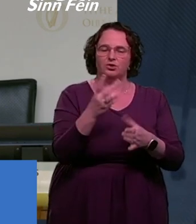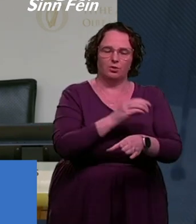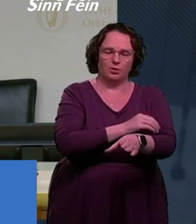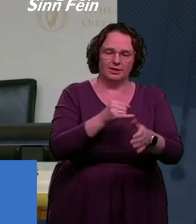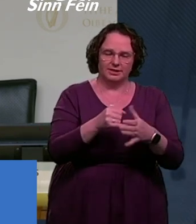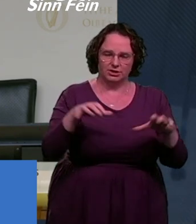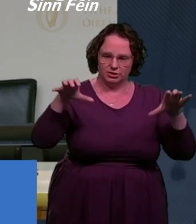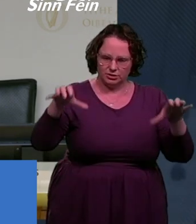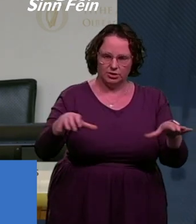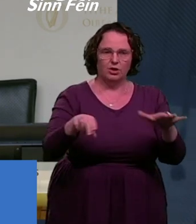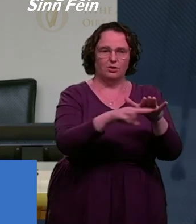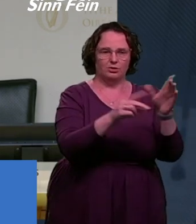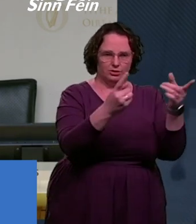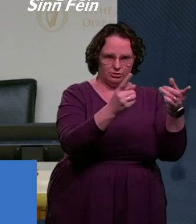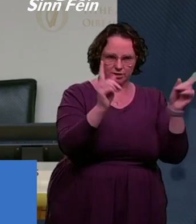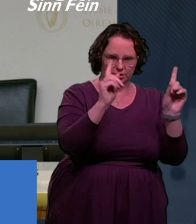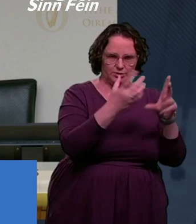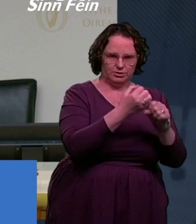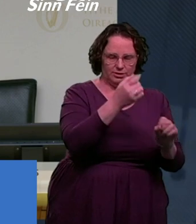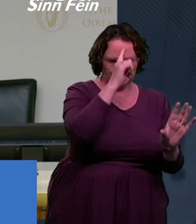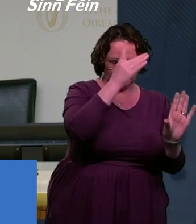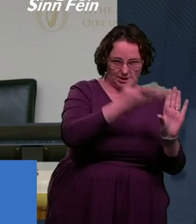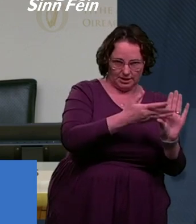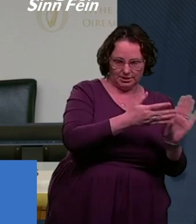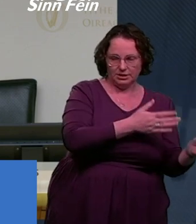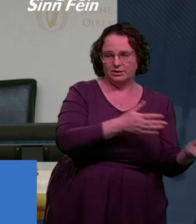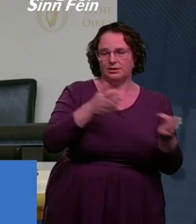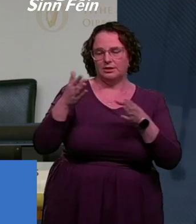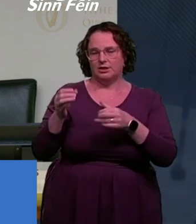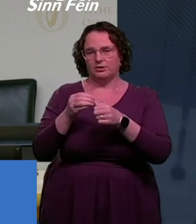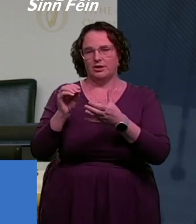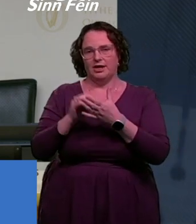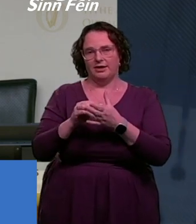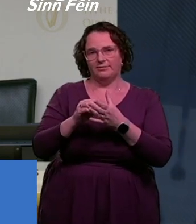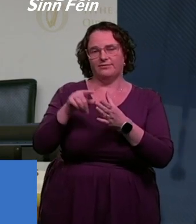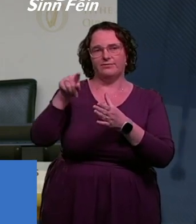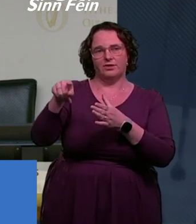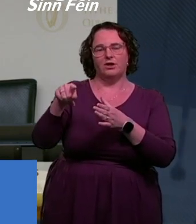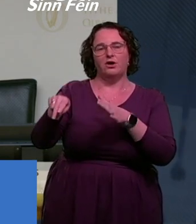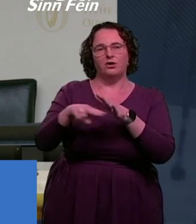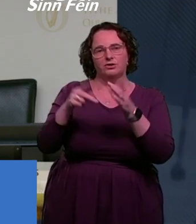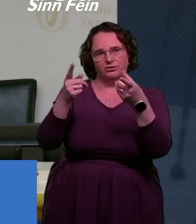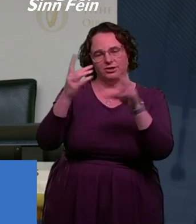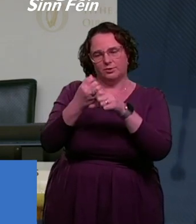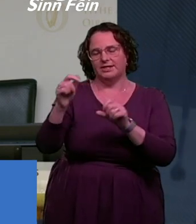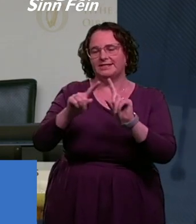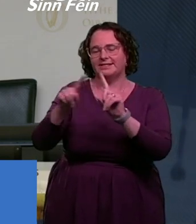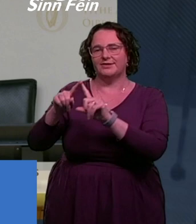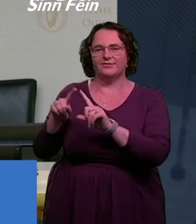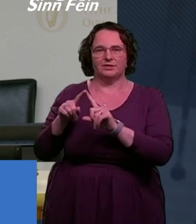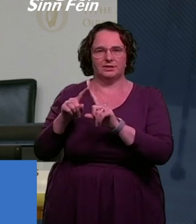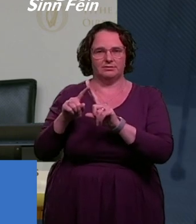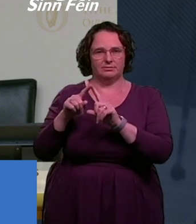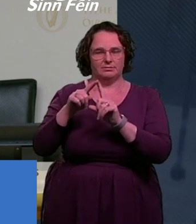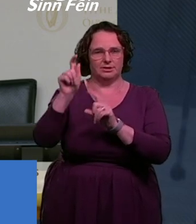for those with an undergraduate degree in psychology and one for those who have undergraduate degrees in different disciplines. And that probably reflects what's